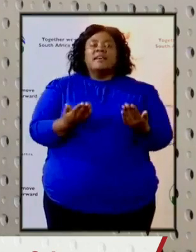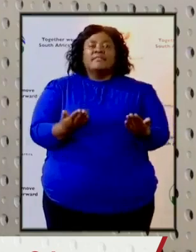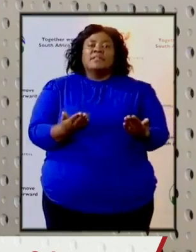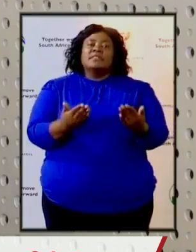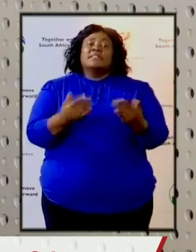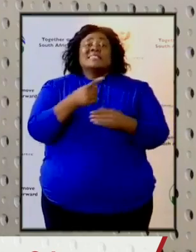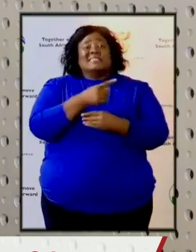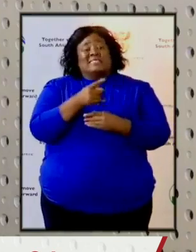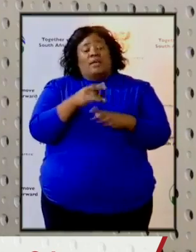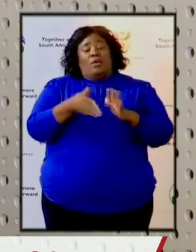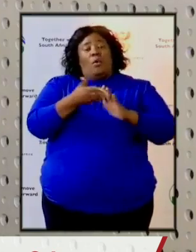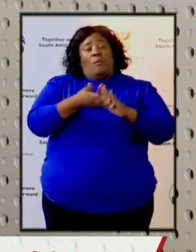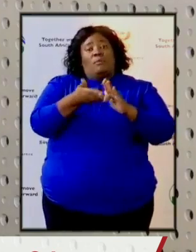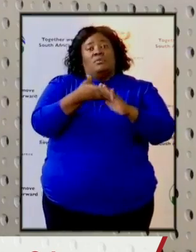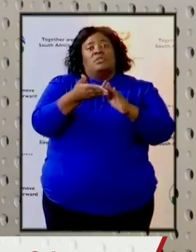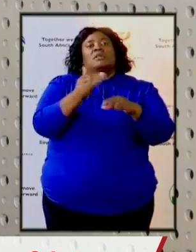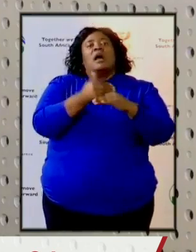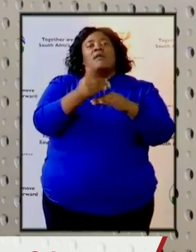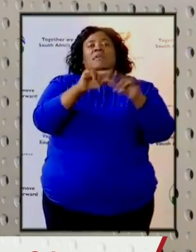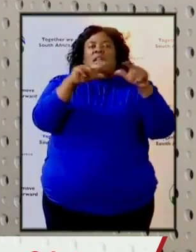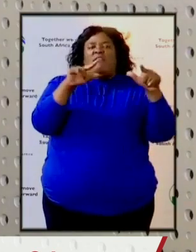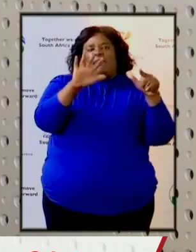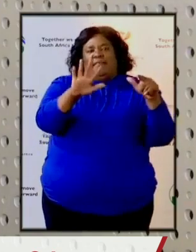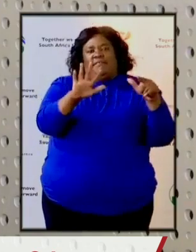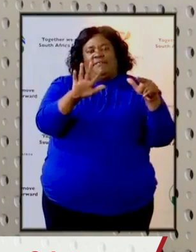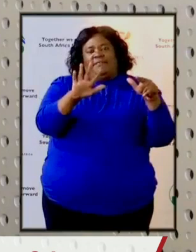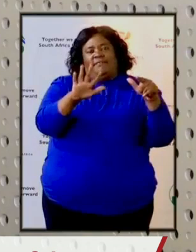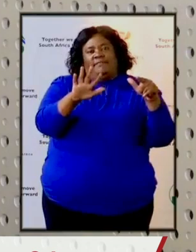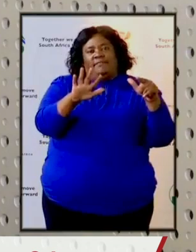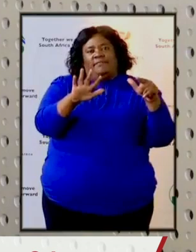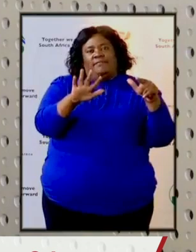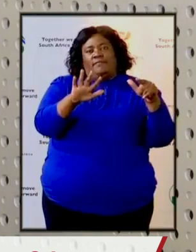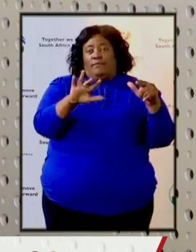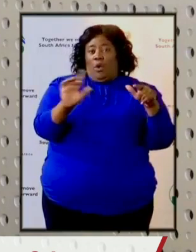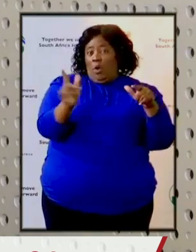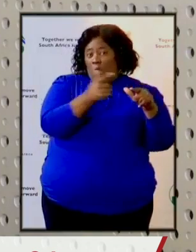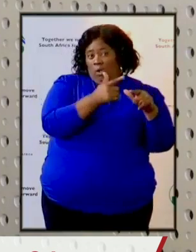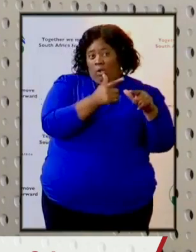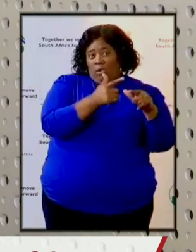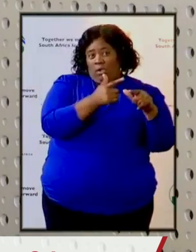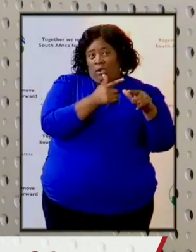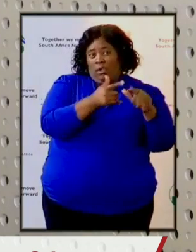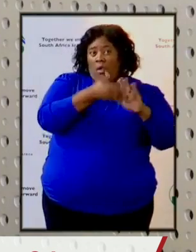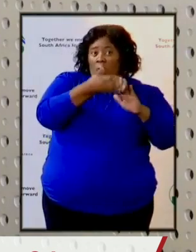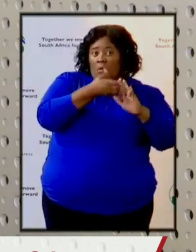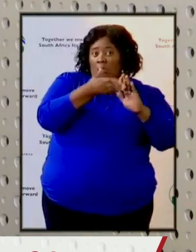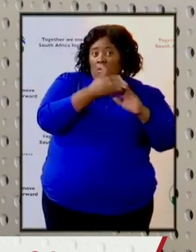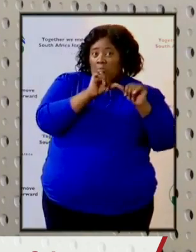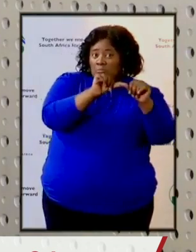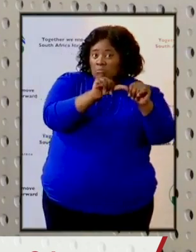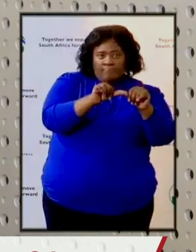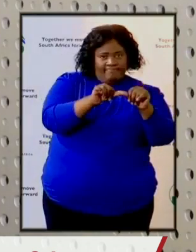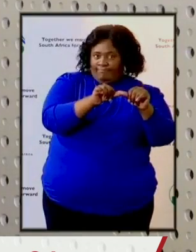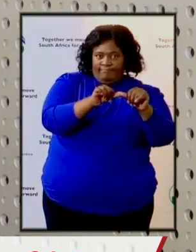been operating even after level 5. Not all of it, though, had been operating. So